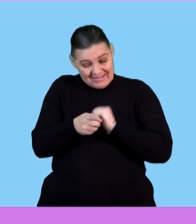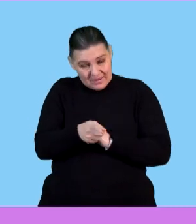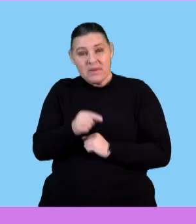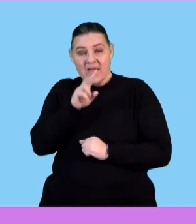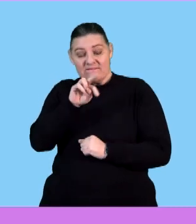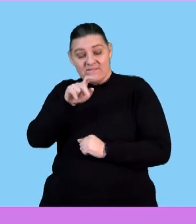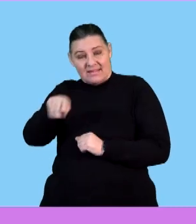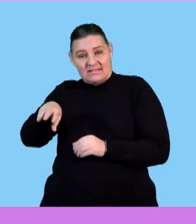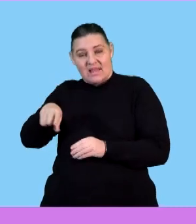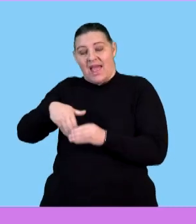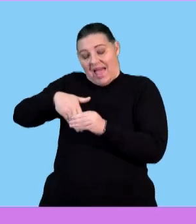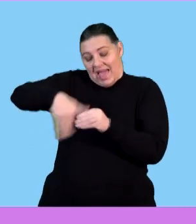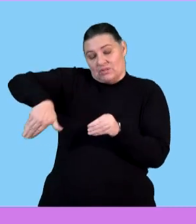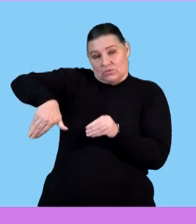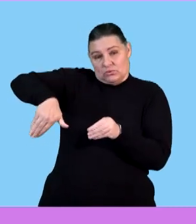excludes